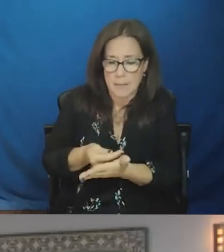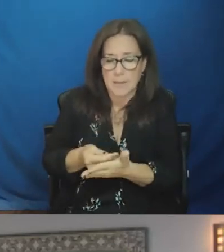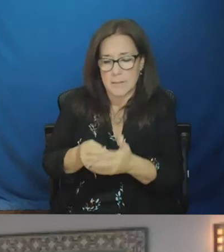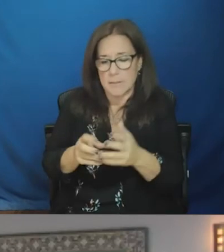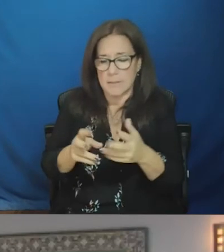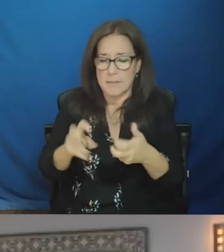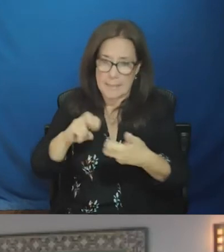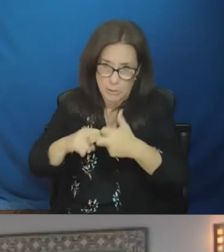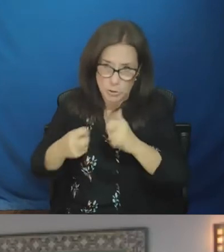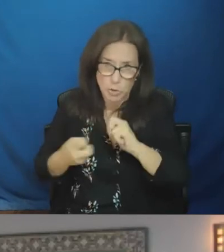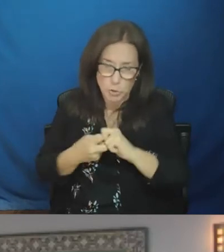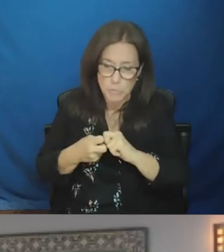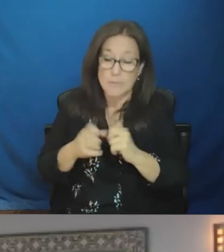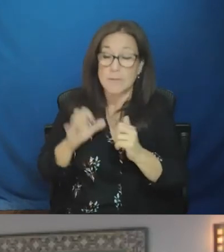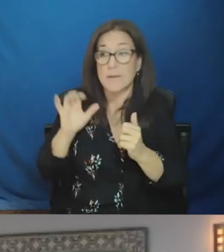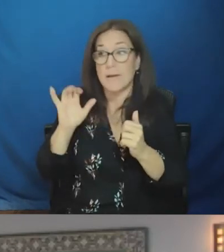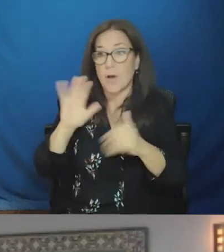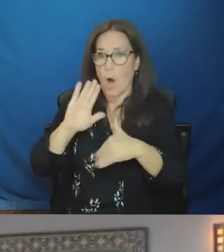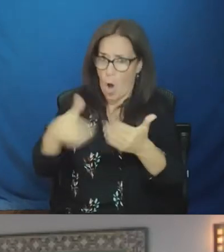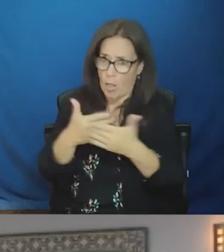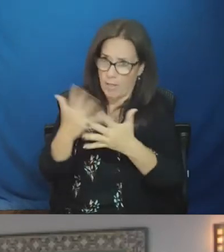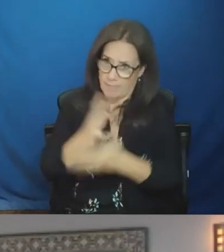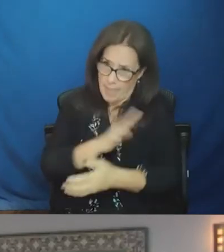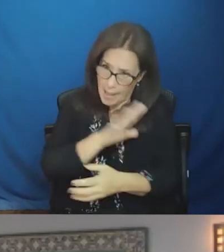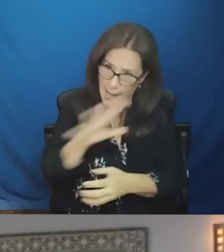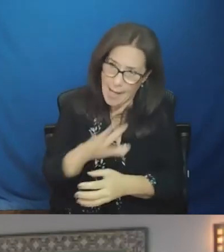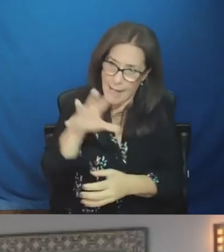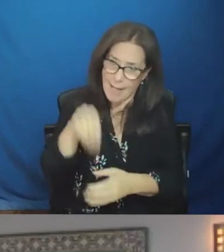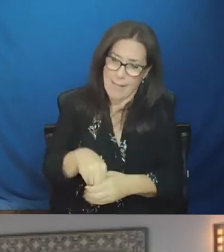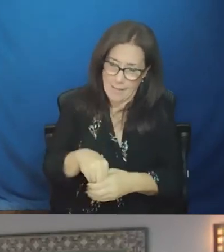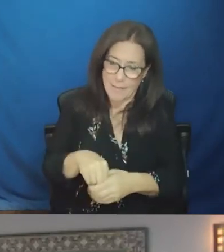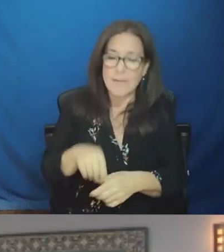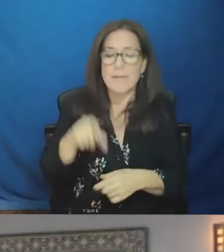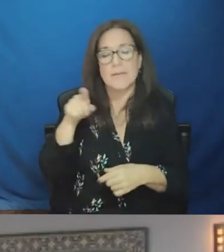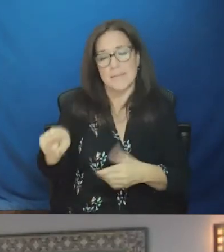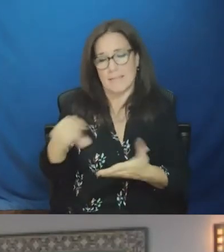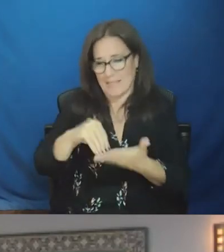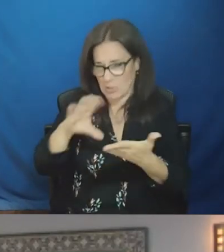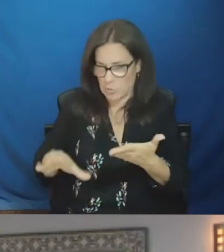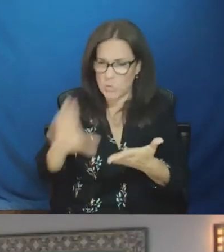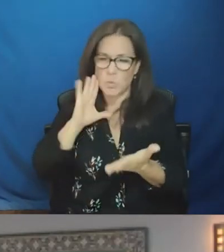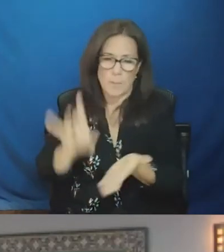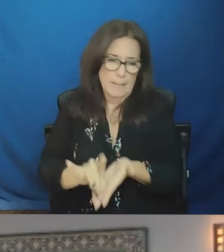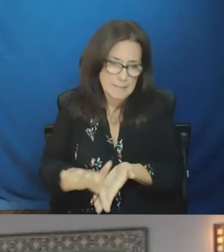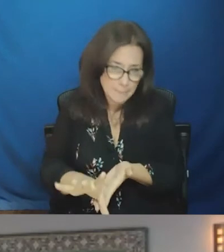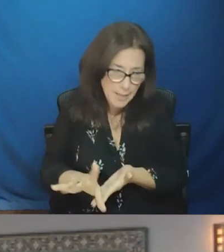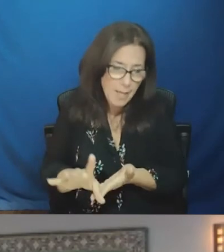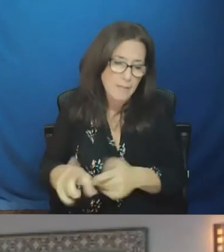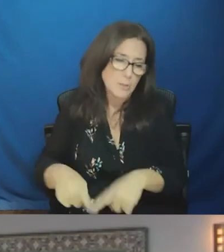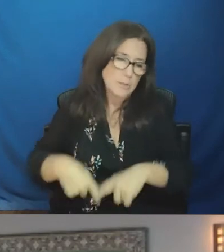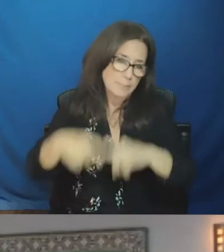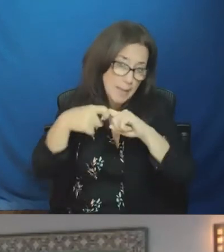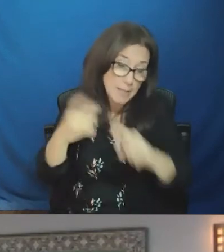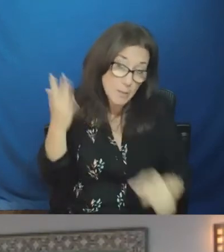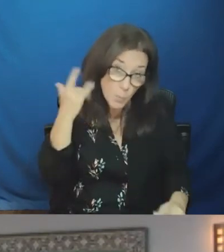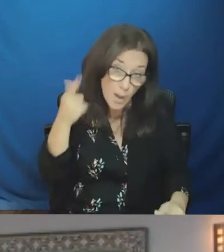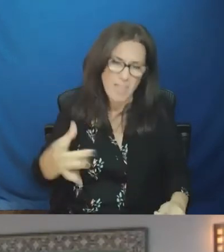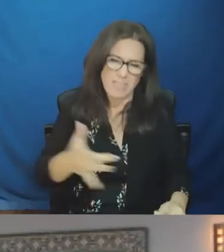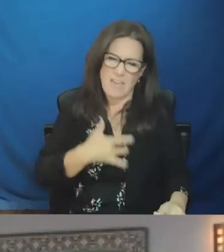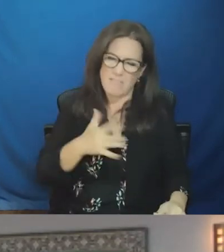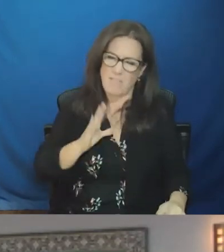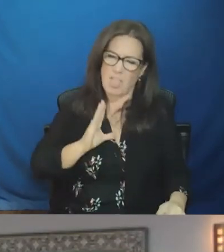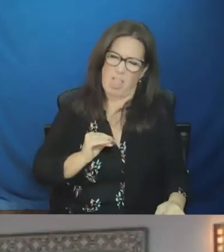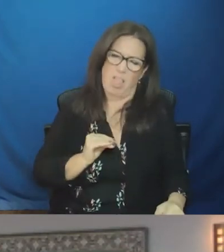mix that cocktail together and these students wind up getting expelled, suspended, because they don't feel good about being at